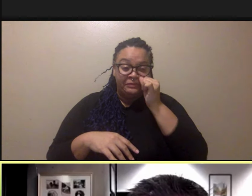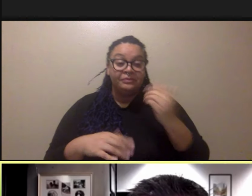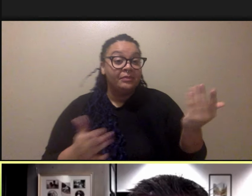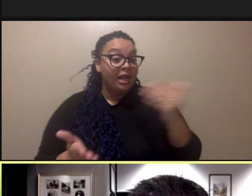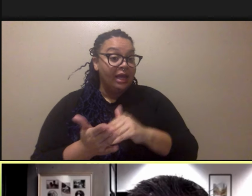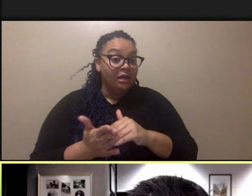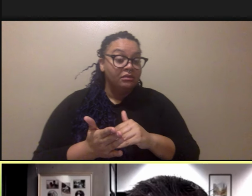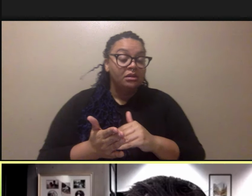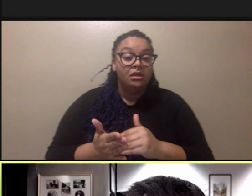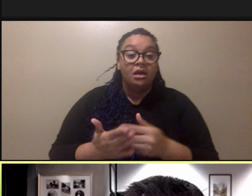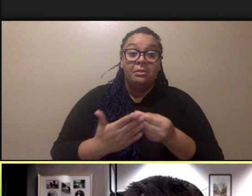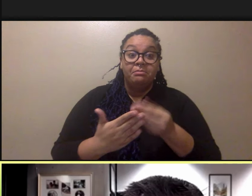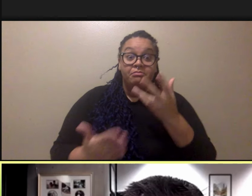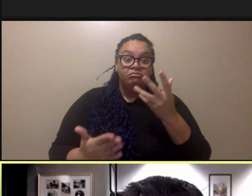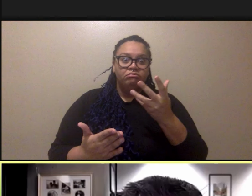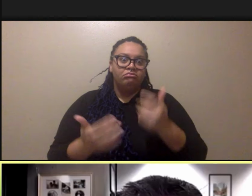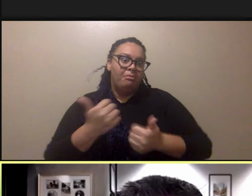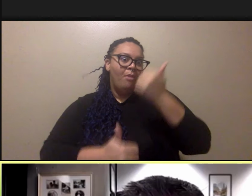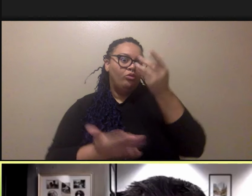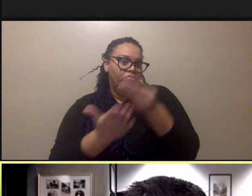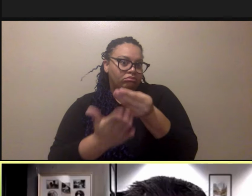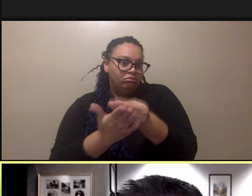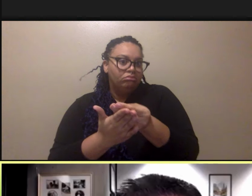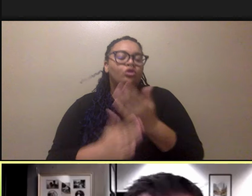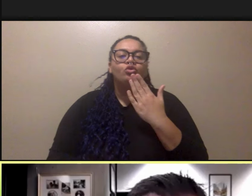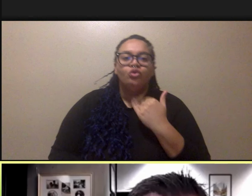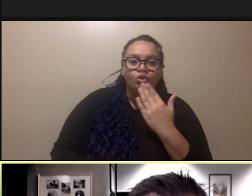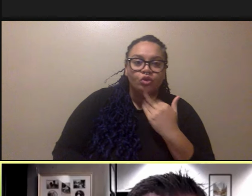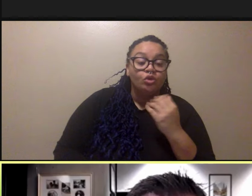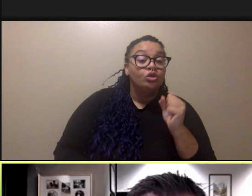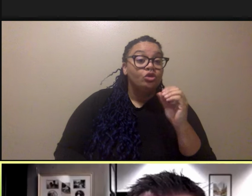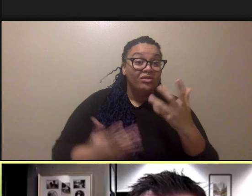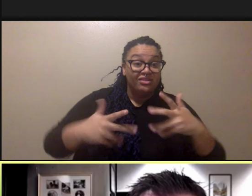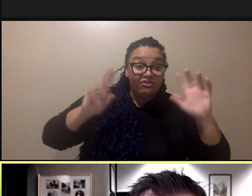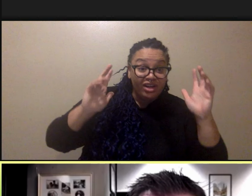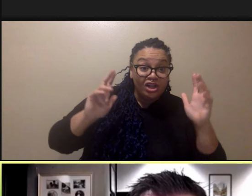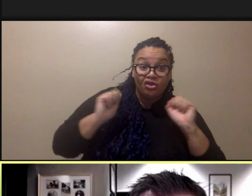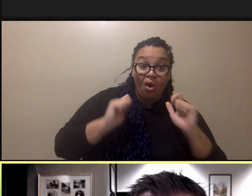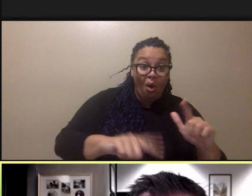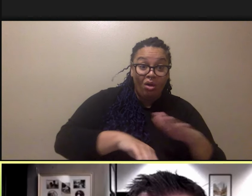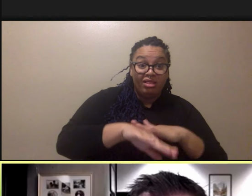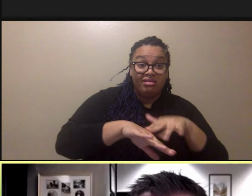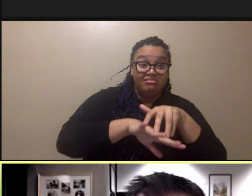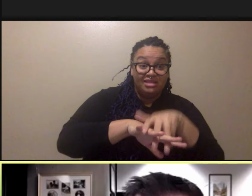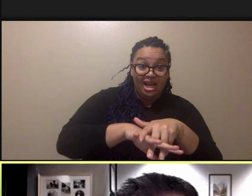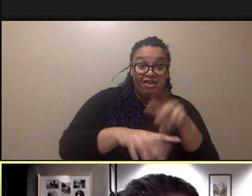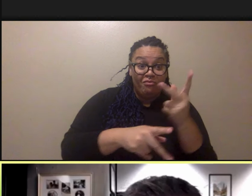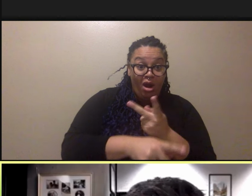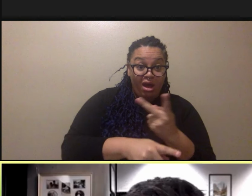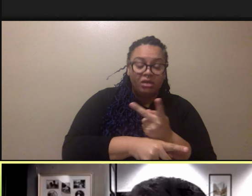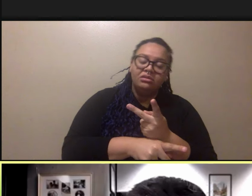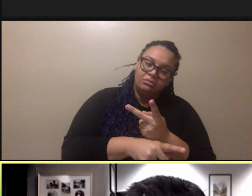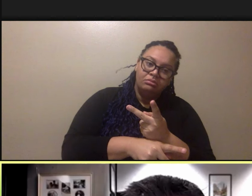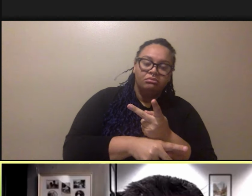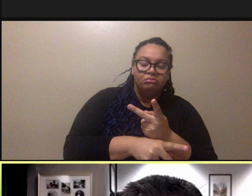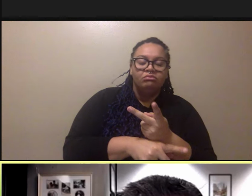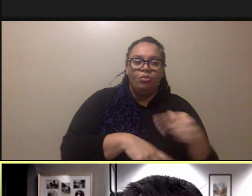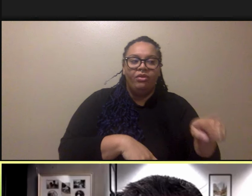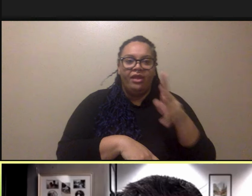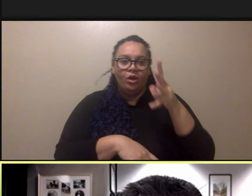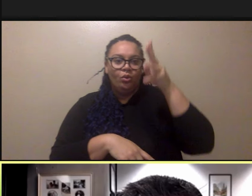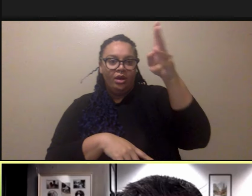And after they depleted whatever the native products were, the goal was to create what they called a plantation. And